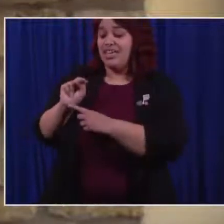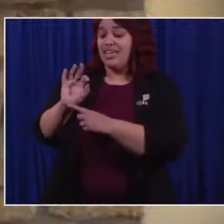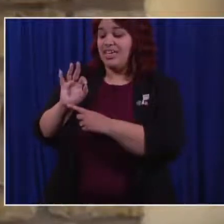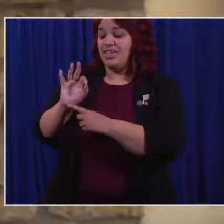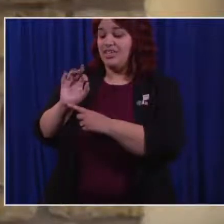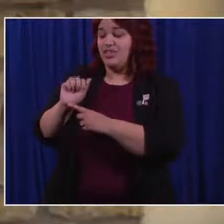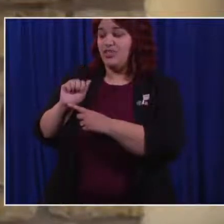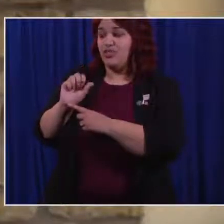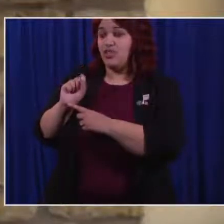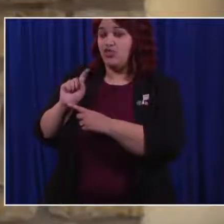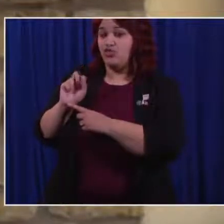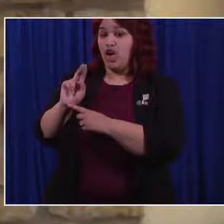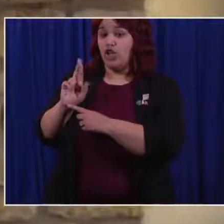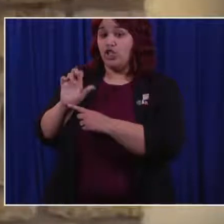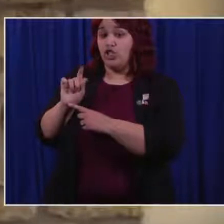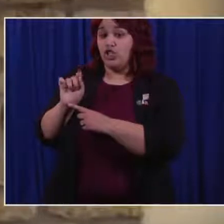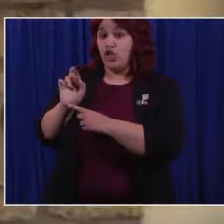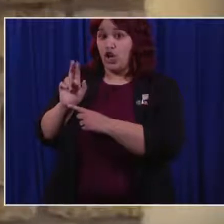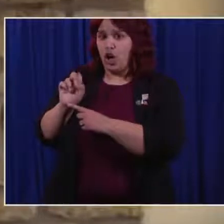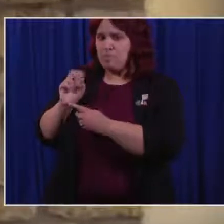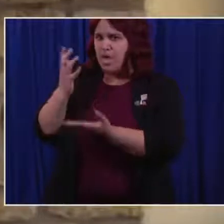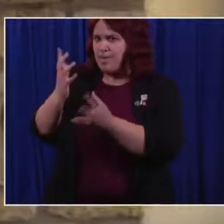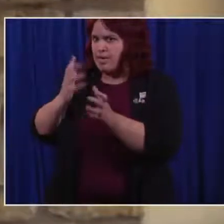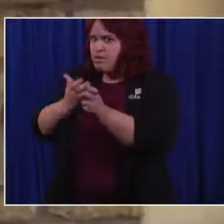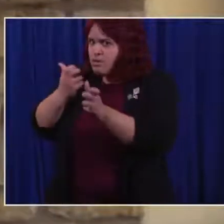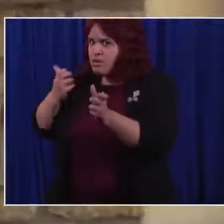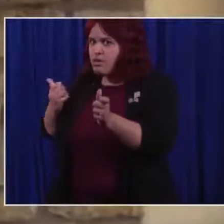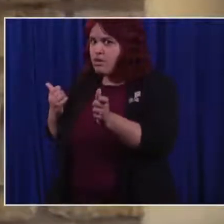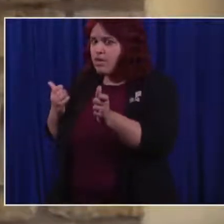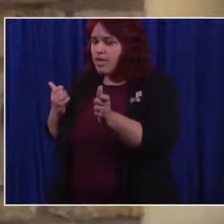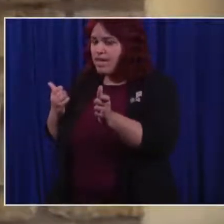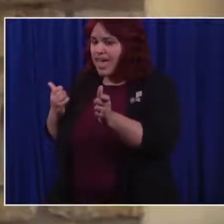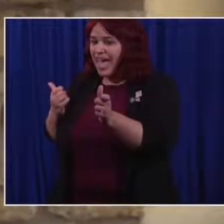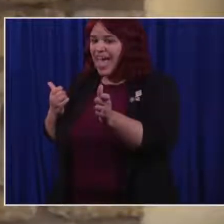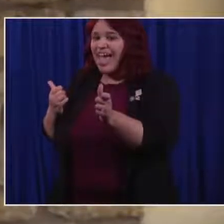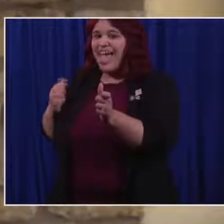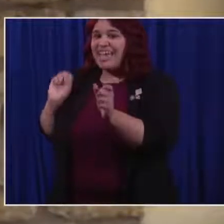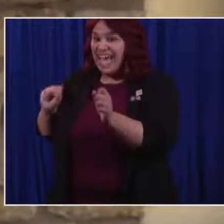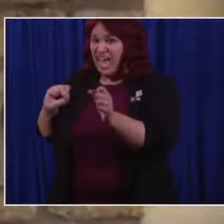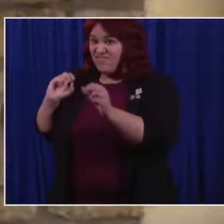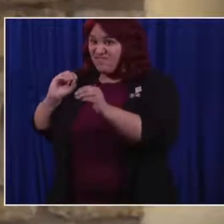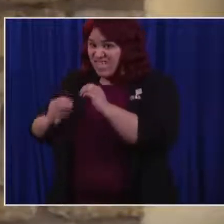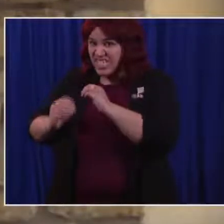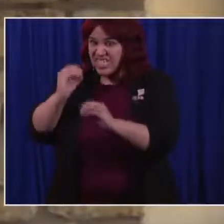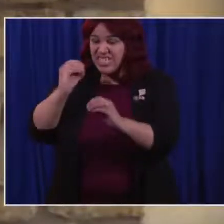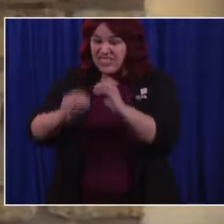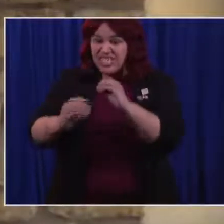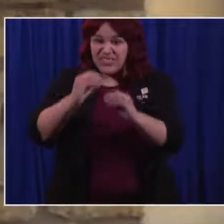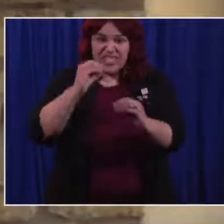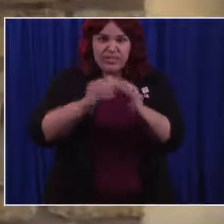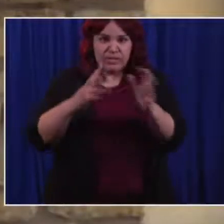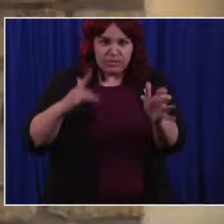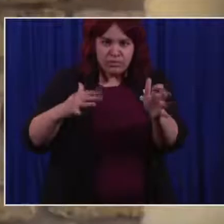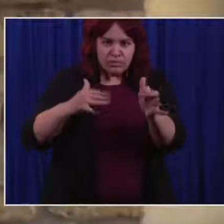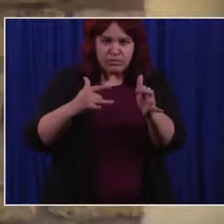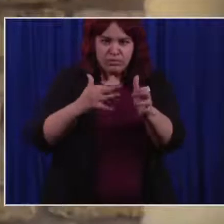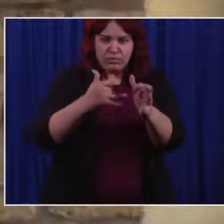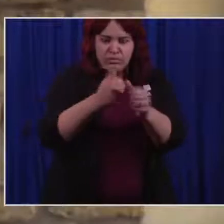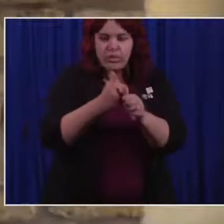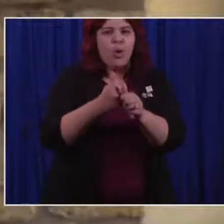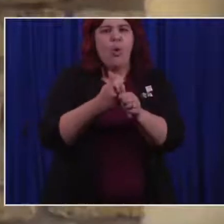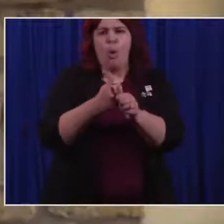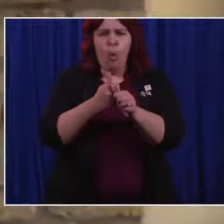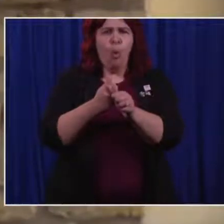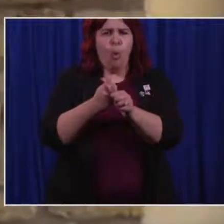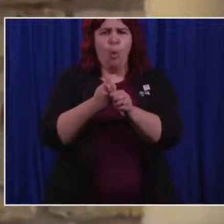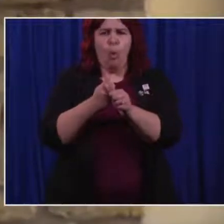infrastructure up to where it should be, that if you have the chance to do that and can do that, and it's permissible, that's a pretty good use